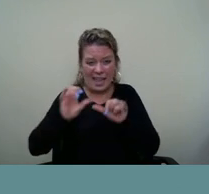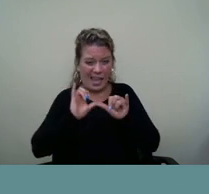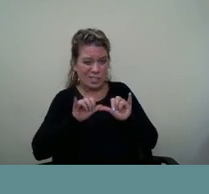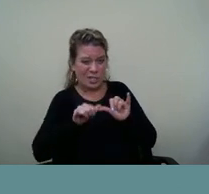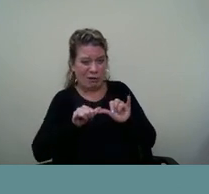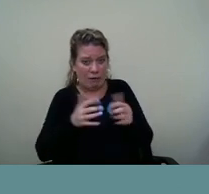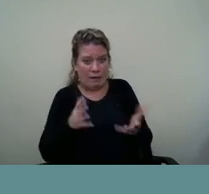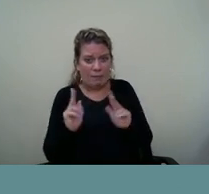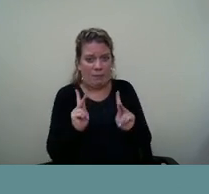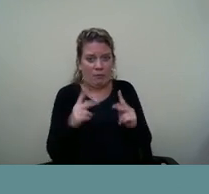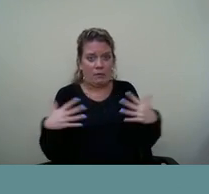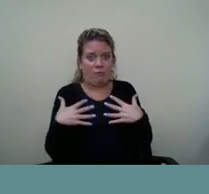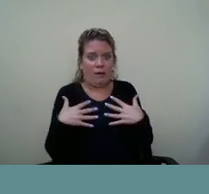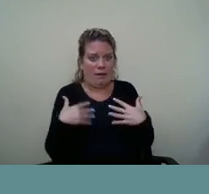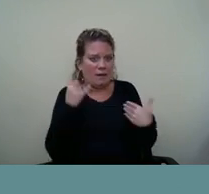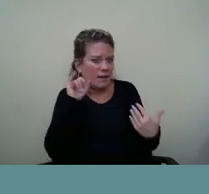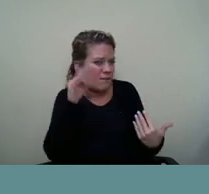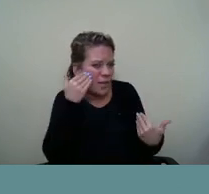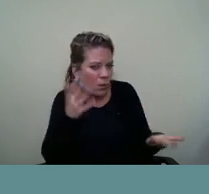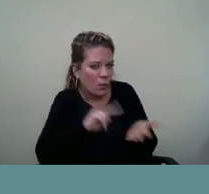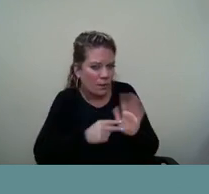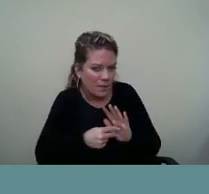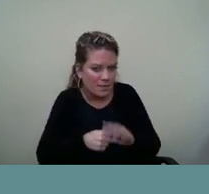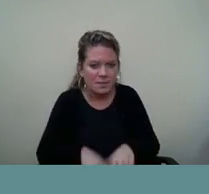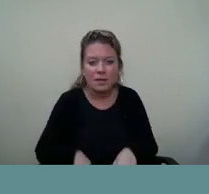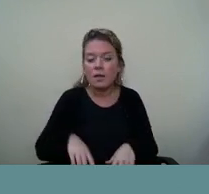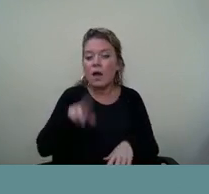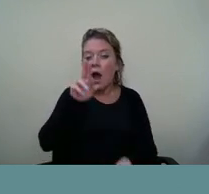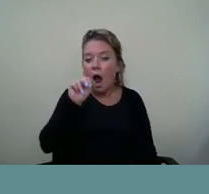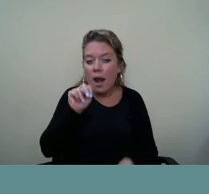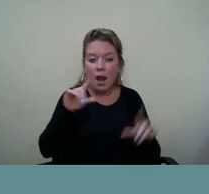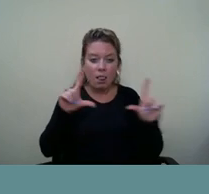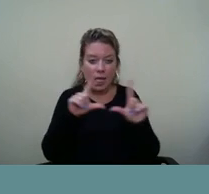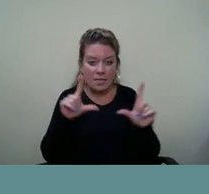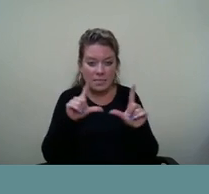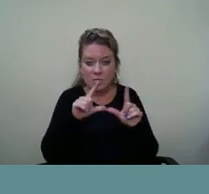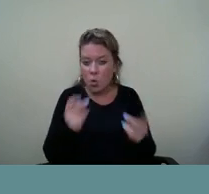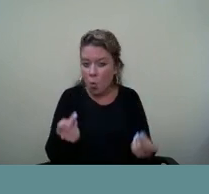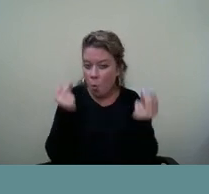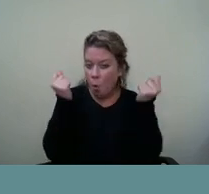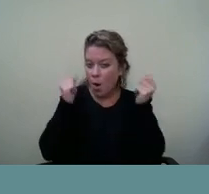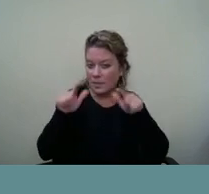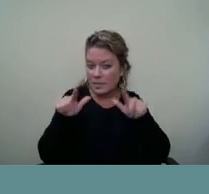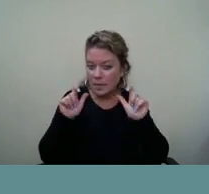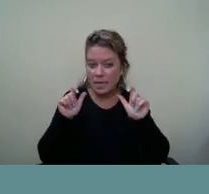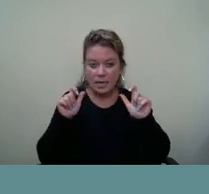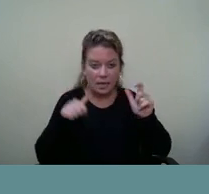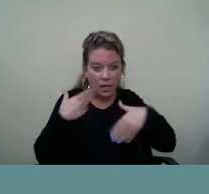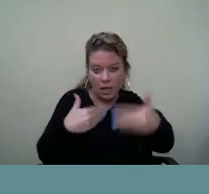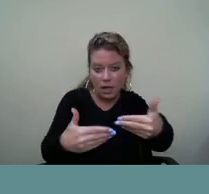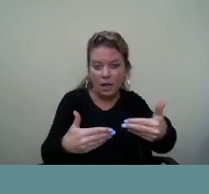up. Experimental, unlicensed, warp speed, right? They give this air of they don't know what they're doing,